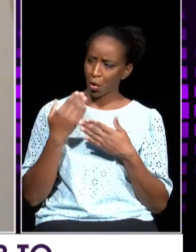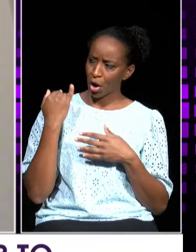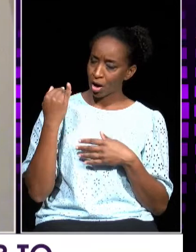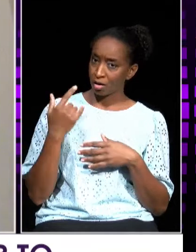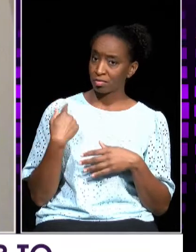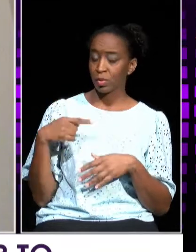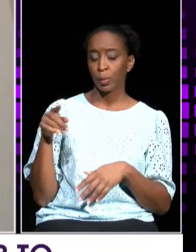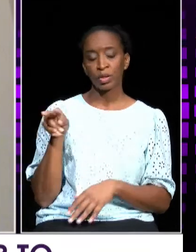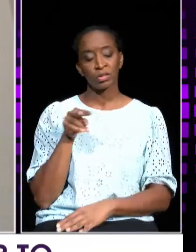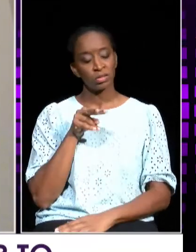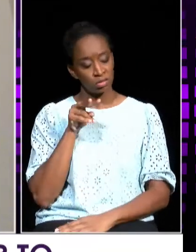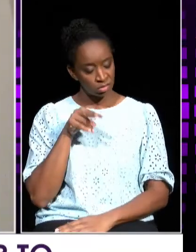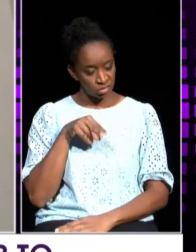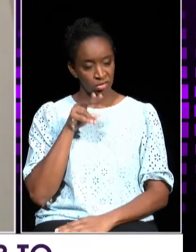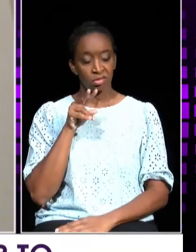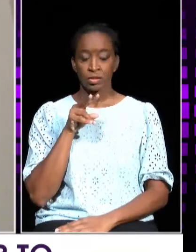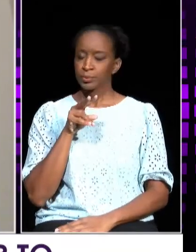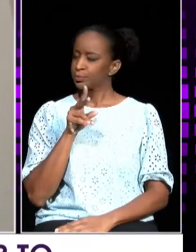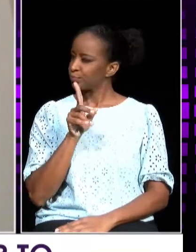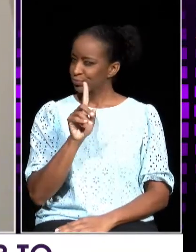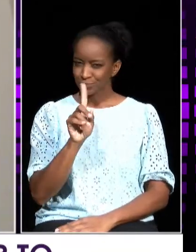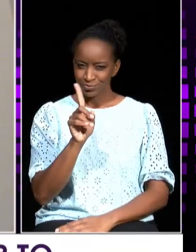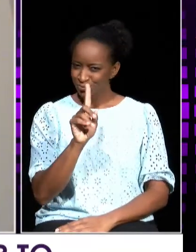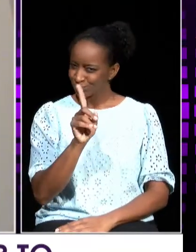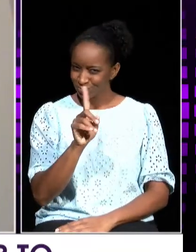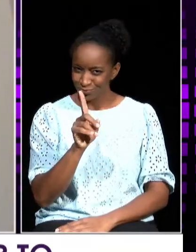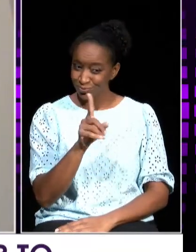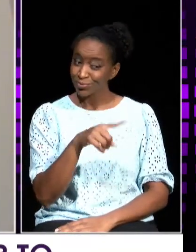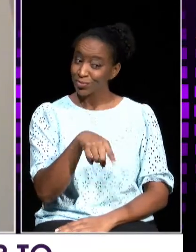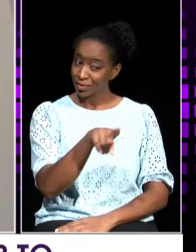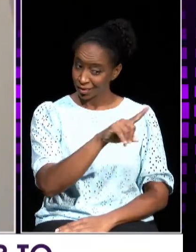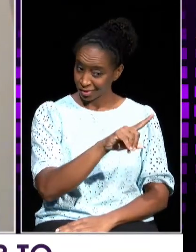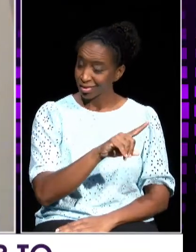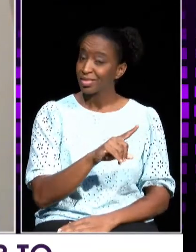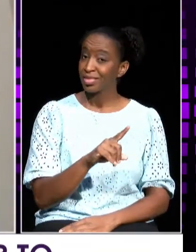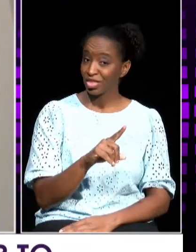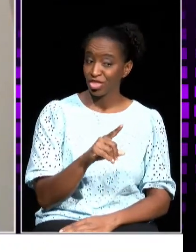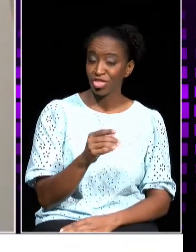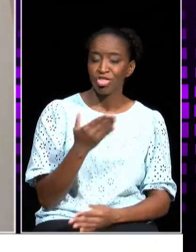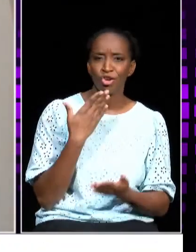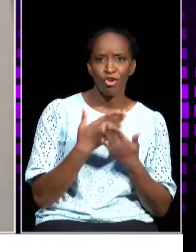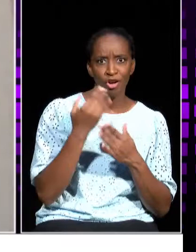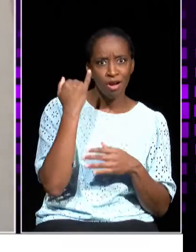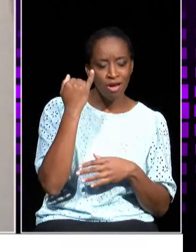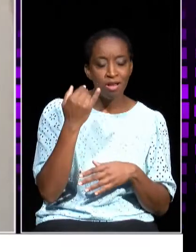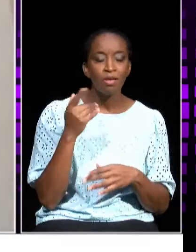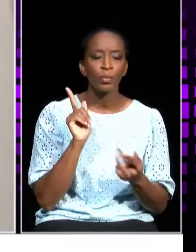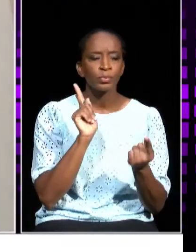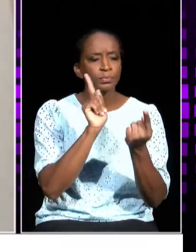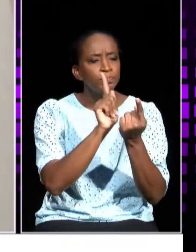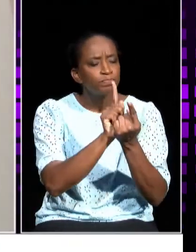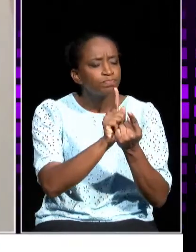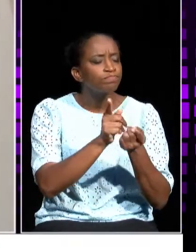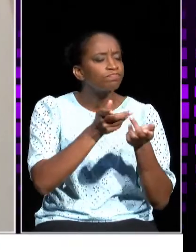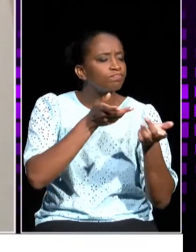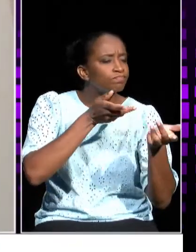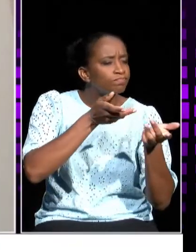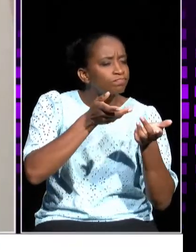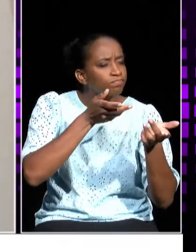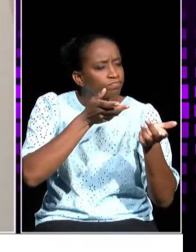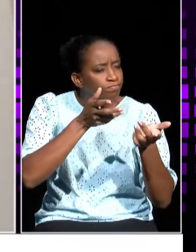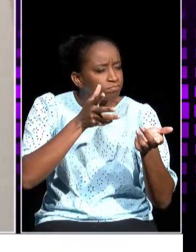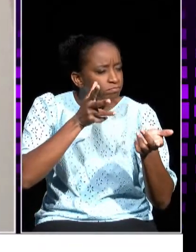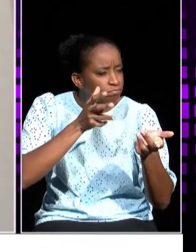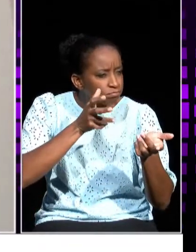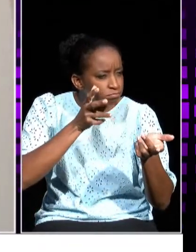contribution to make. But I think in going to them and listening, and actually hearing what